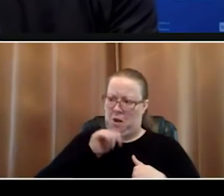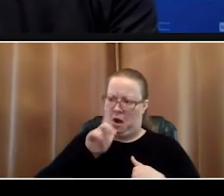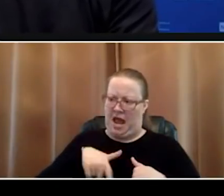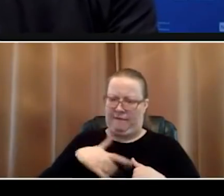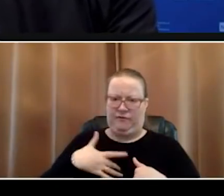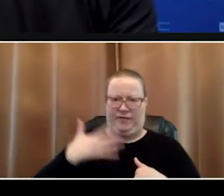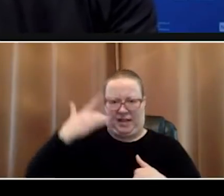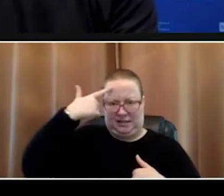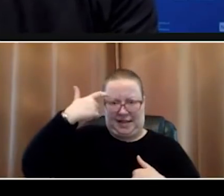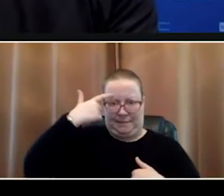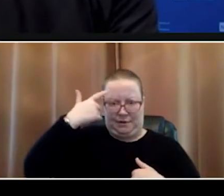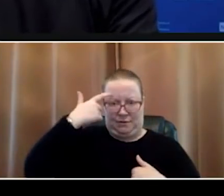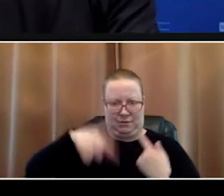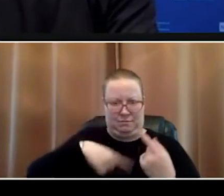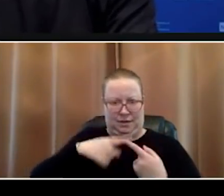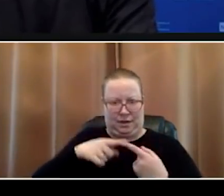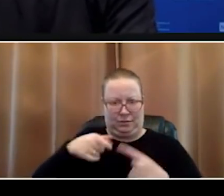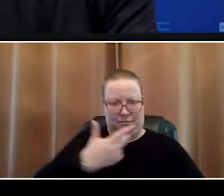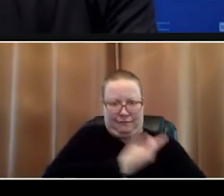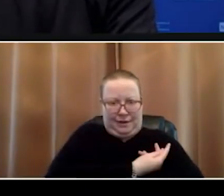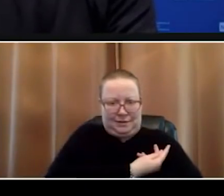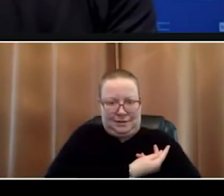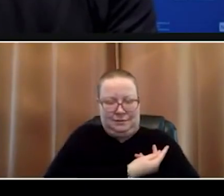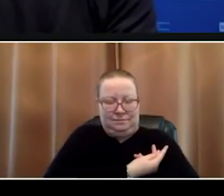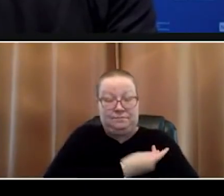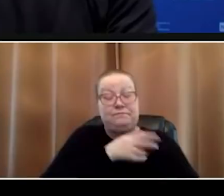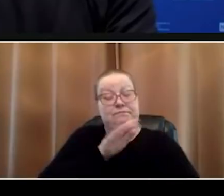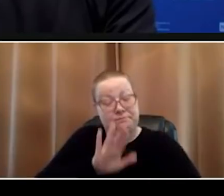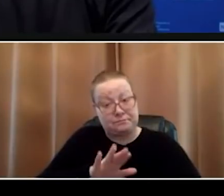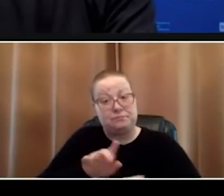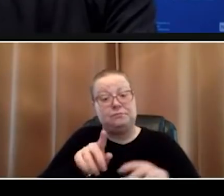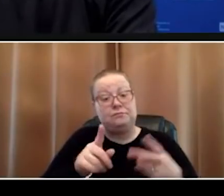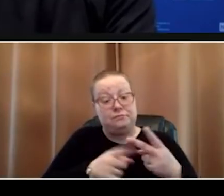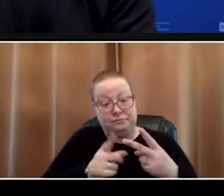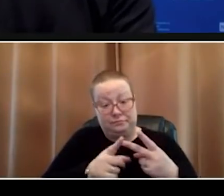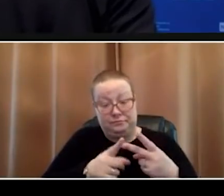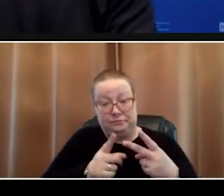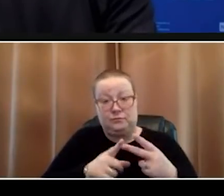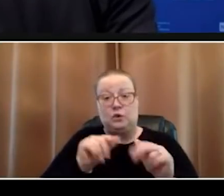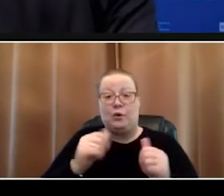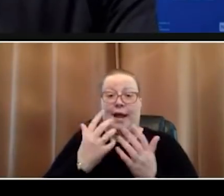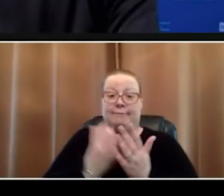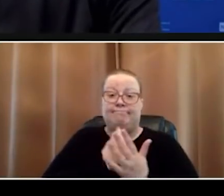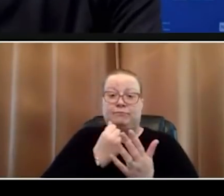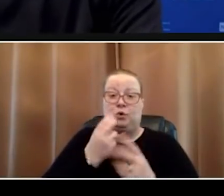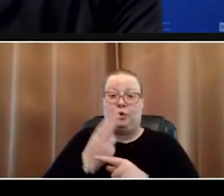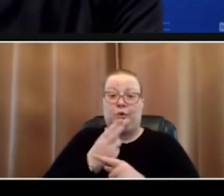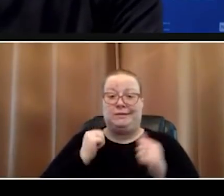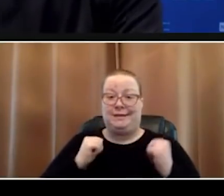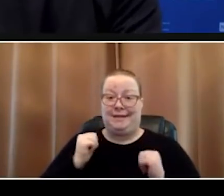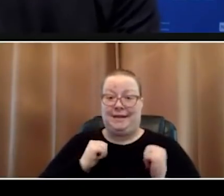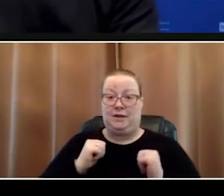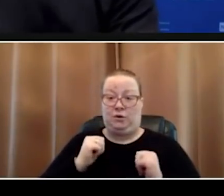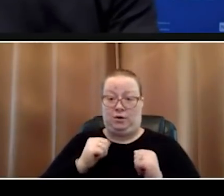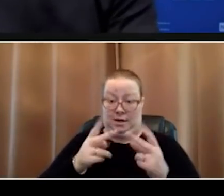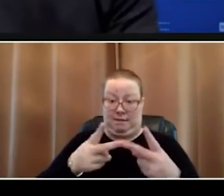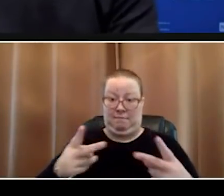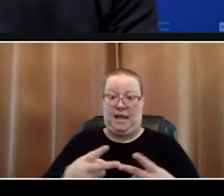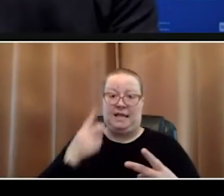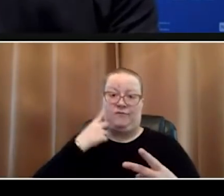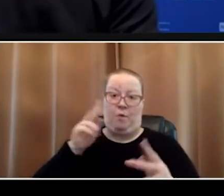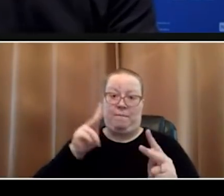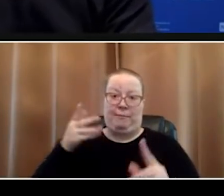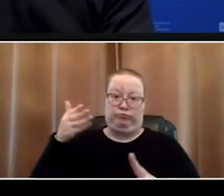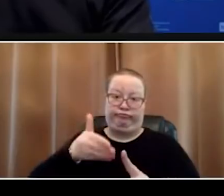vaccination. Also, you could use the theater as a location where vaccinations occur. Come pick up